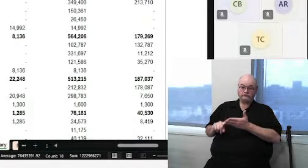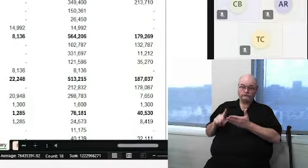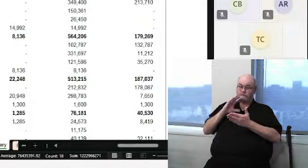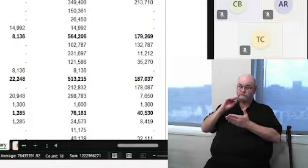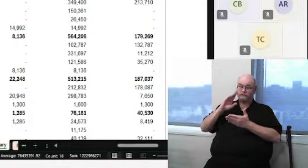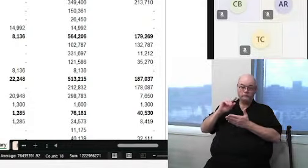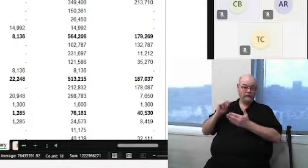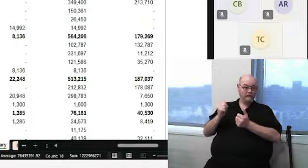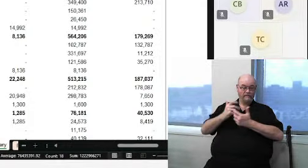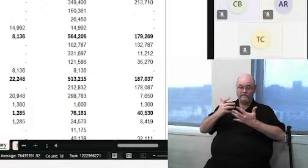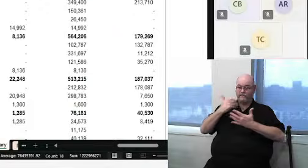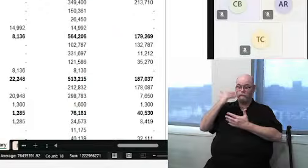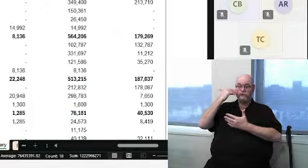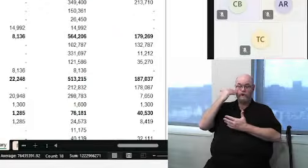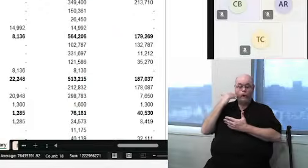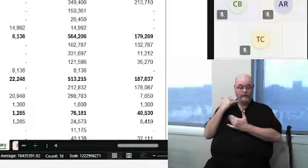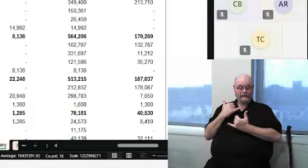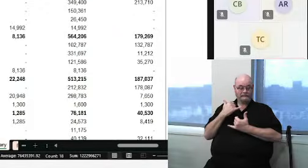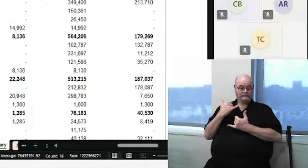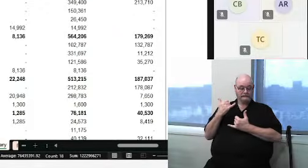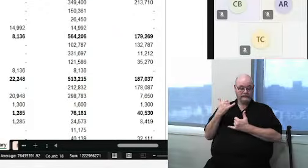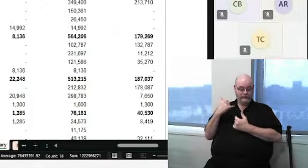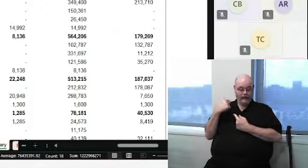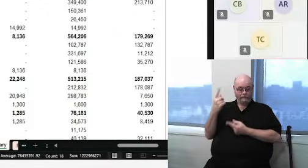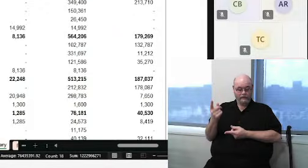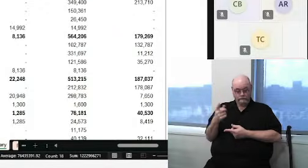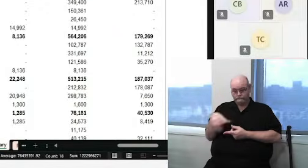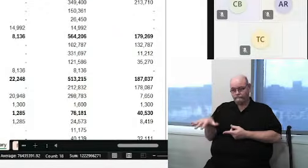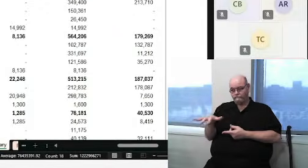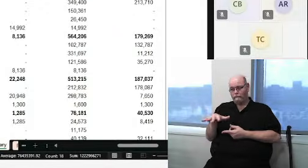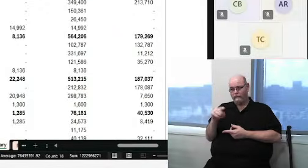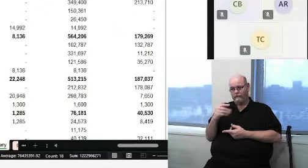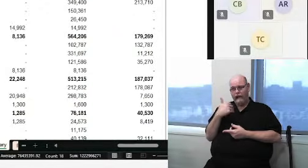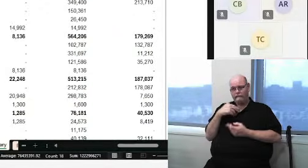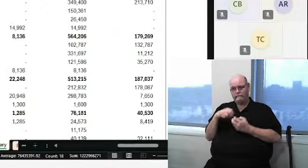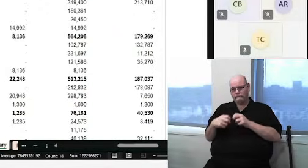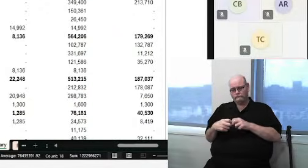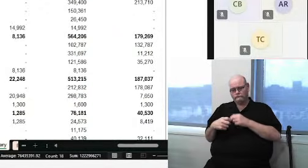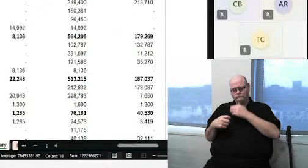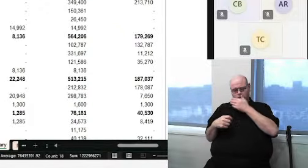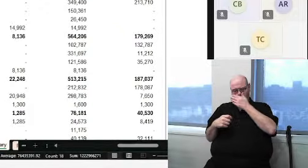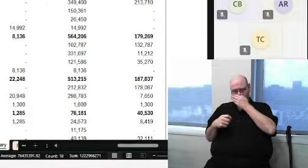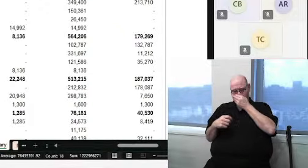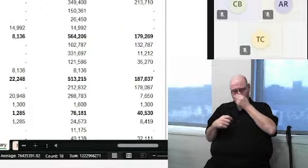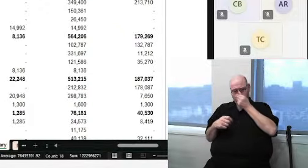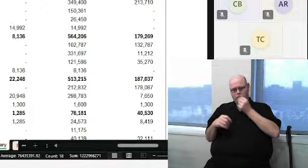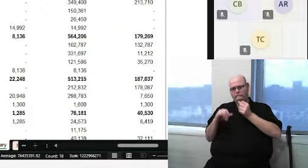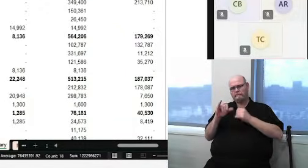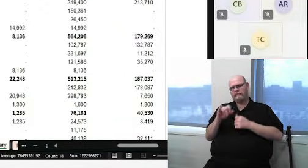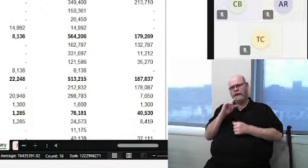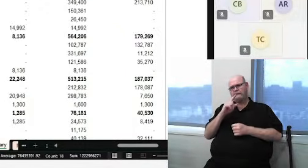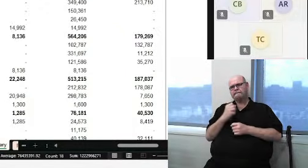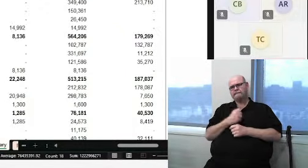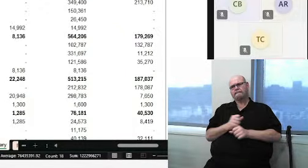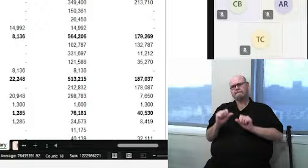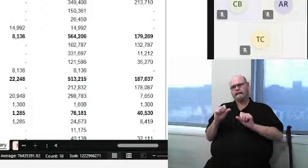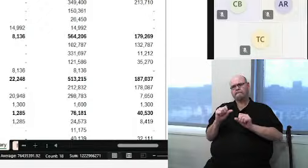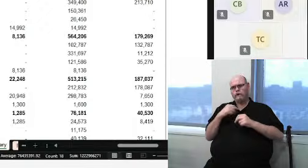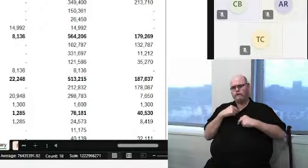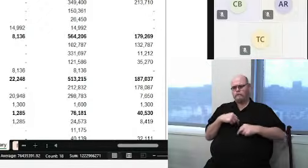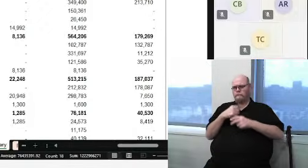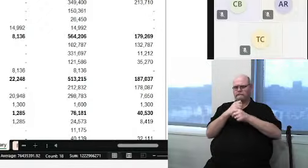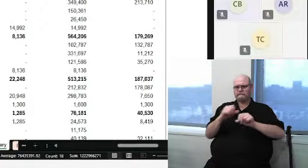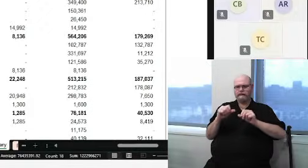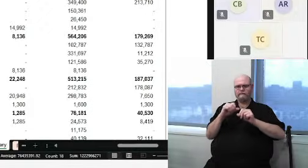inspections that we have talked about of all the things that we know are existing out there that has issues to determine, hey, this is safety,